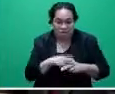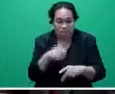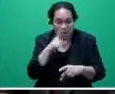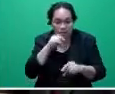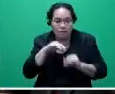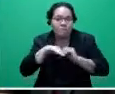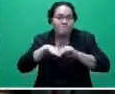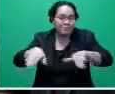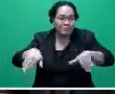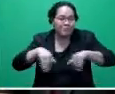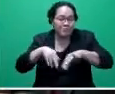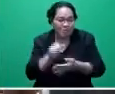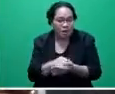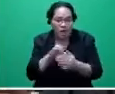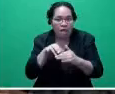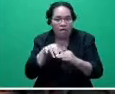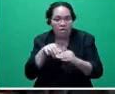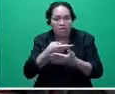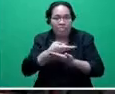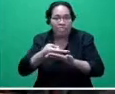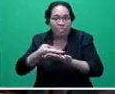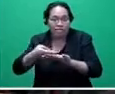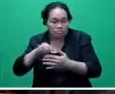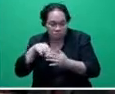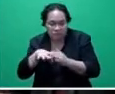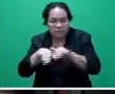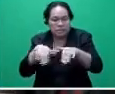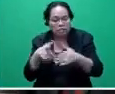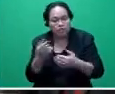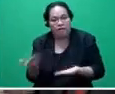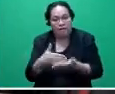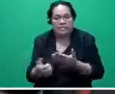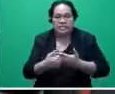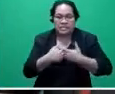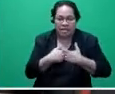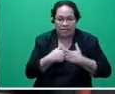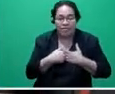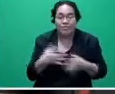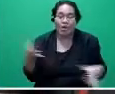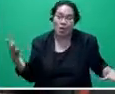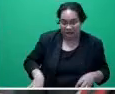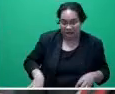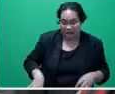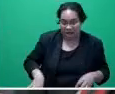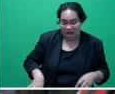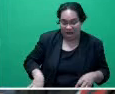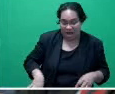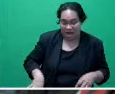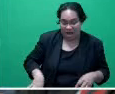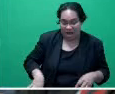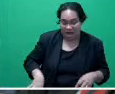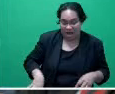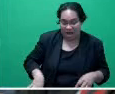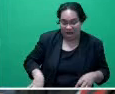swim sustainably rather than just afloat, to better economic safe shore for Fiji. In conclusion, Mr. Speaker, as a state of this